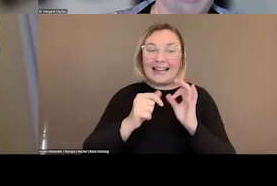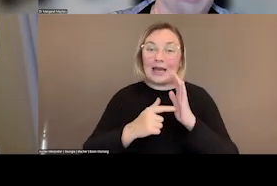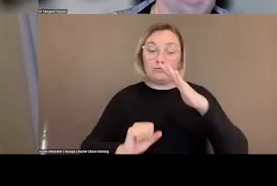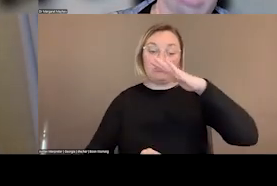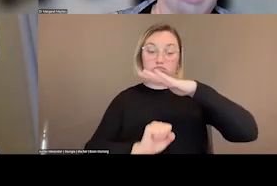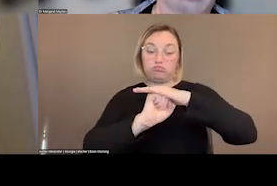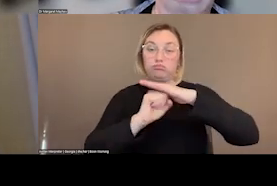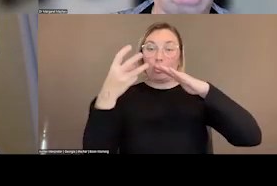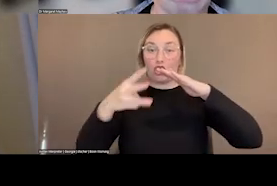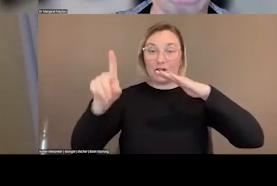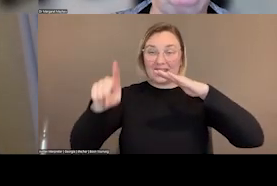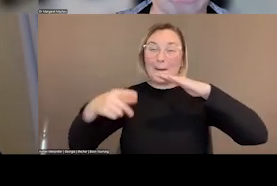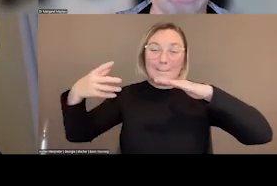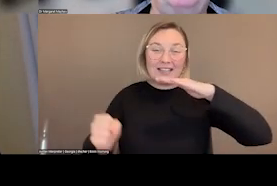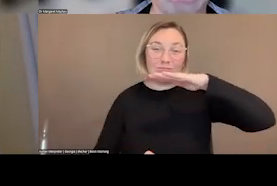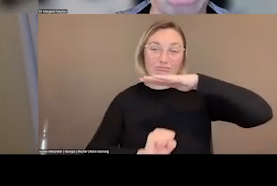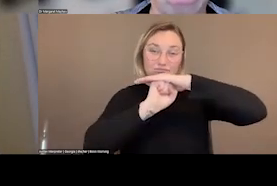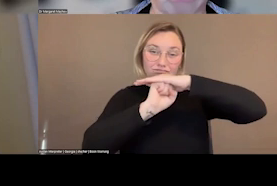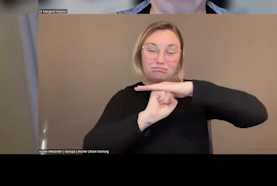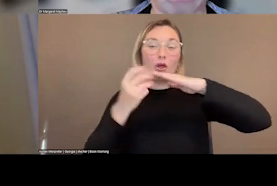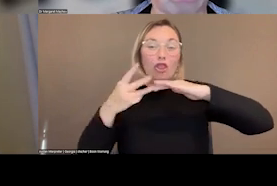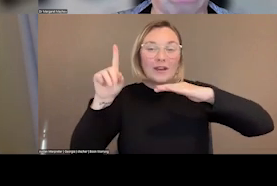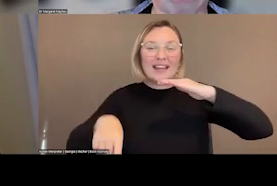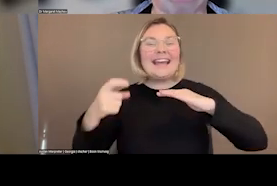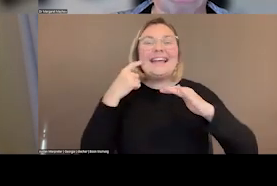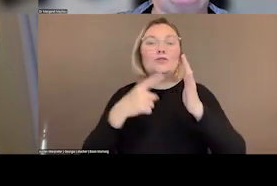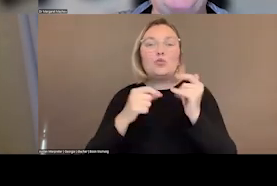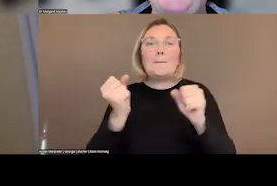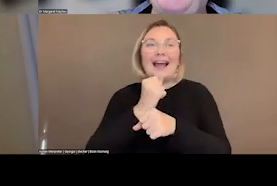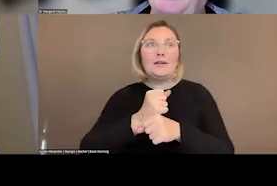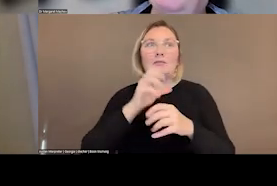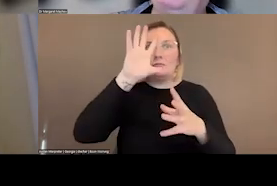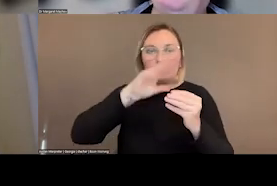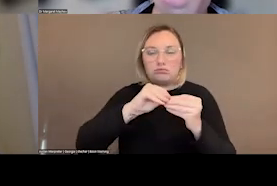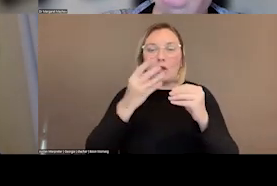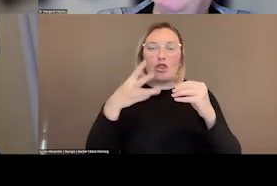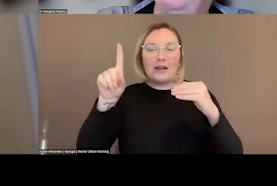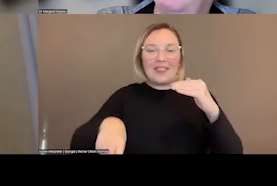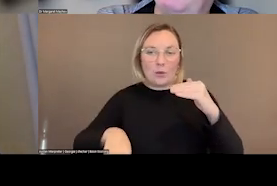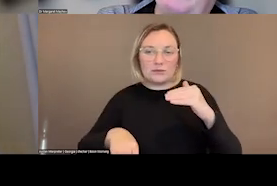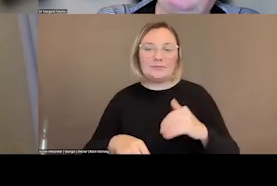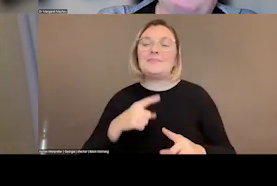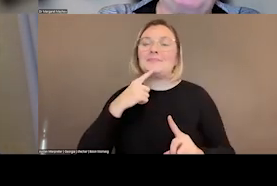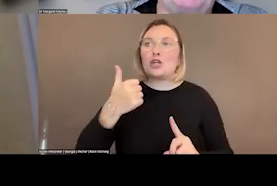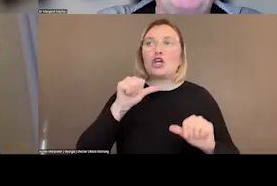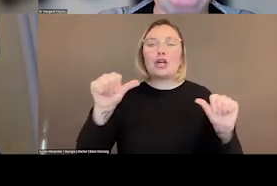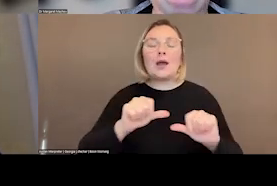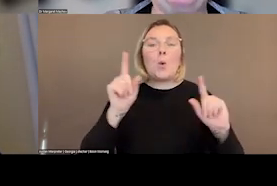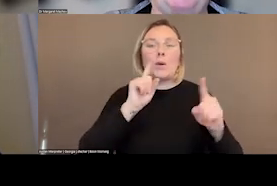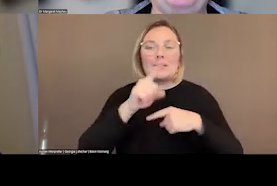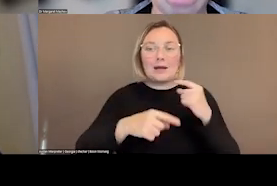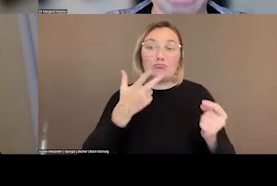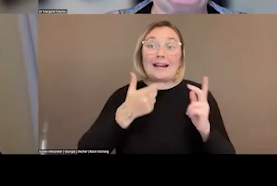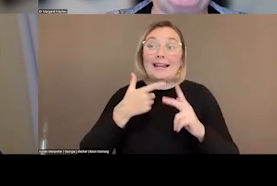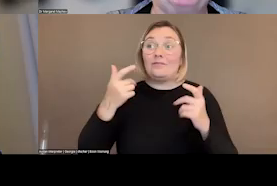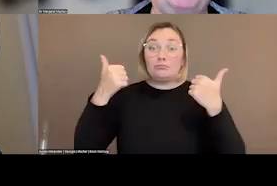and we just need to hit that 30,000, it's much more simple to just round it up. Yep. Have And yourself what if my, just say I get the grant